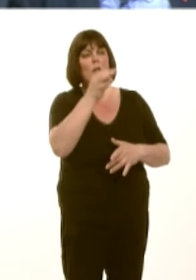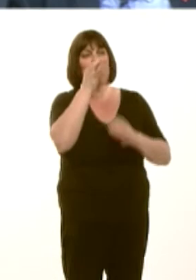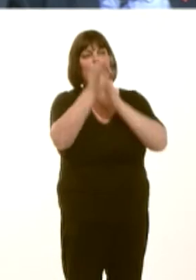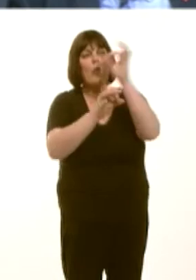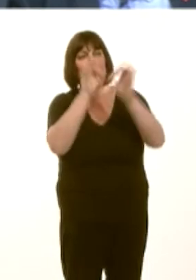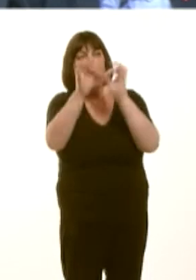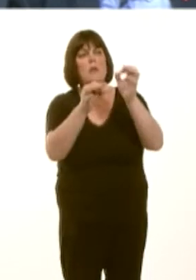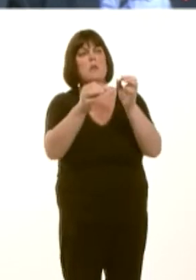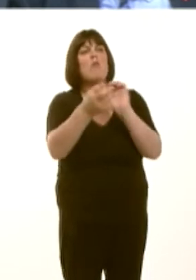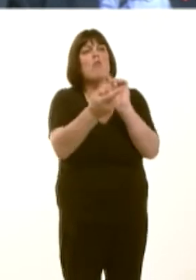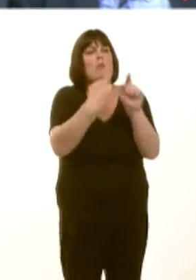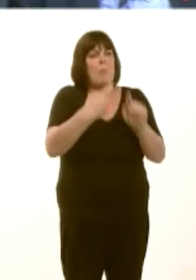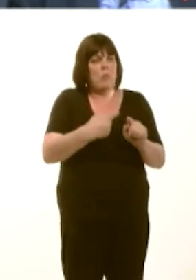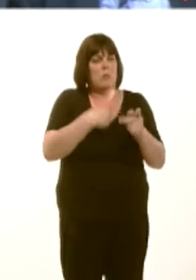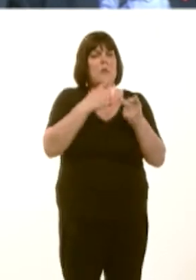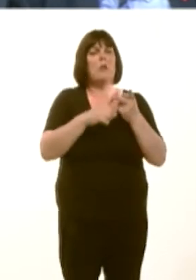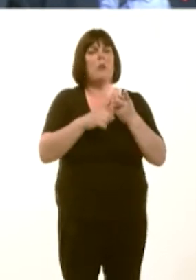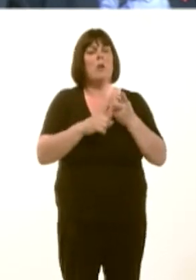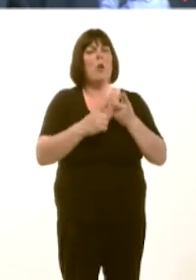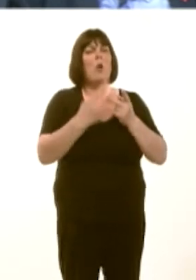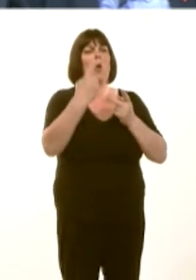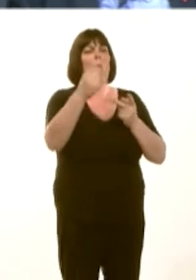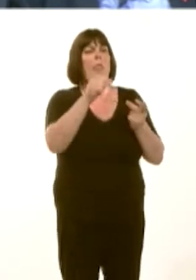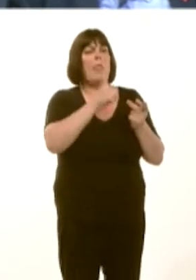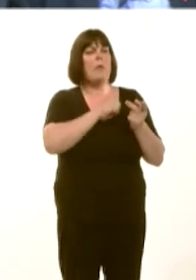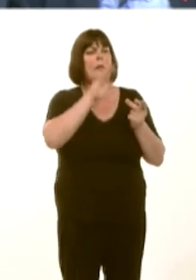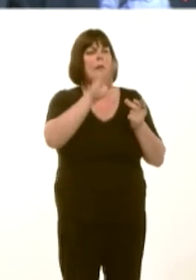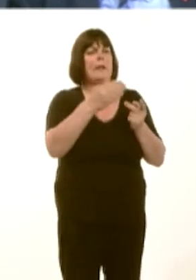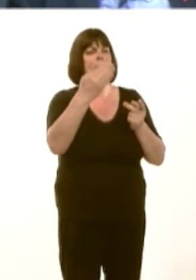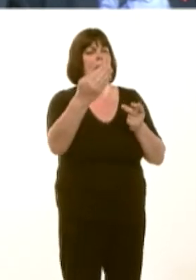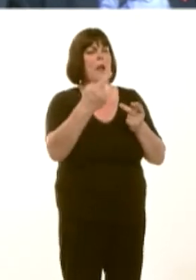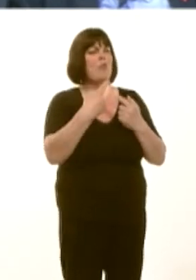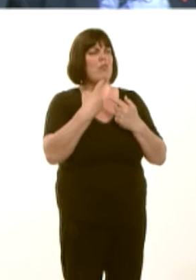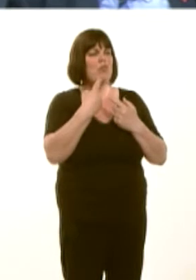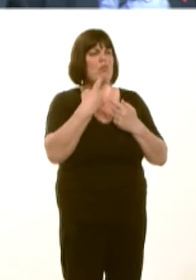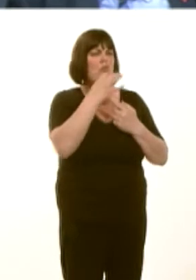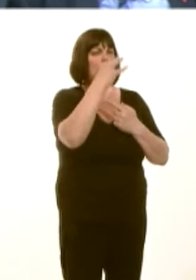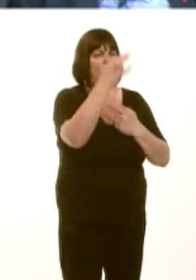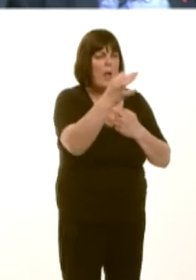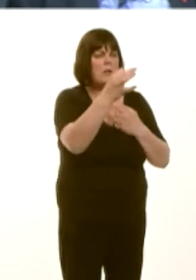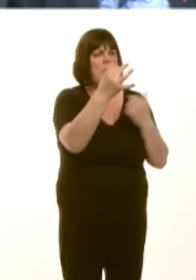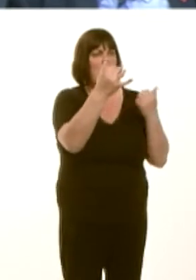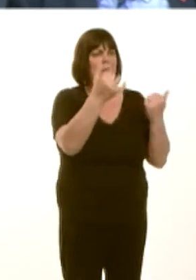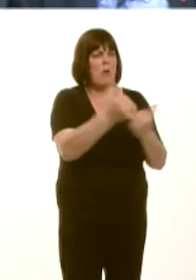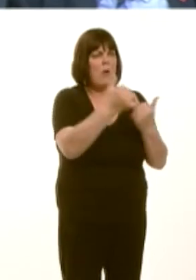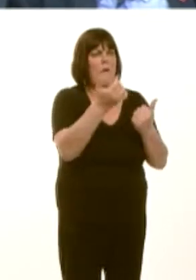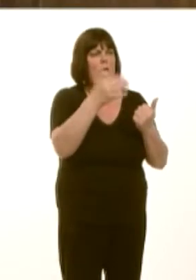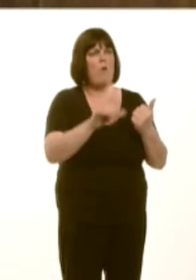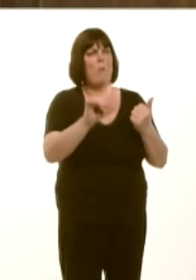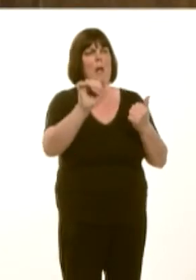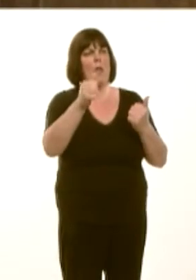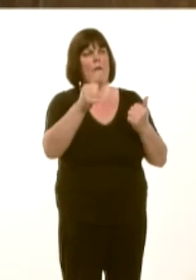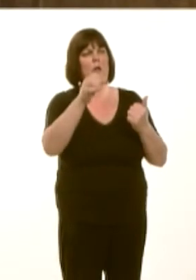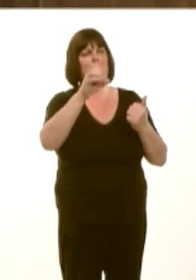are released? Out of 1,099 requests, completed out of 1,102